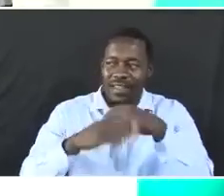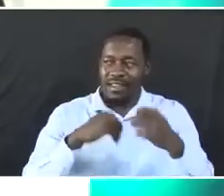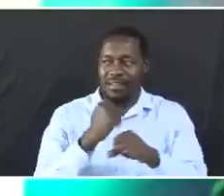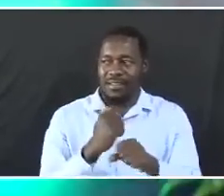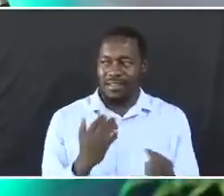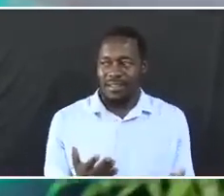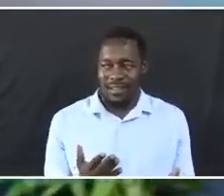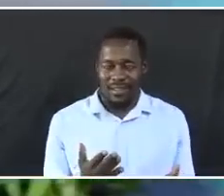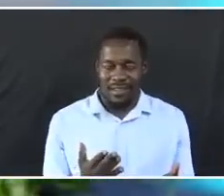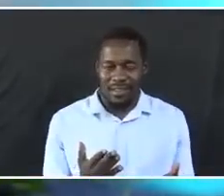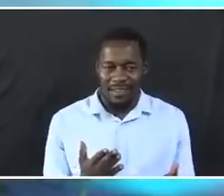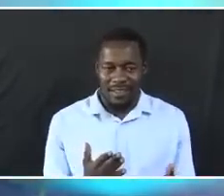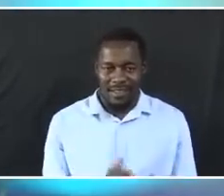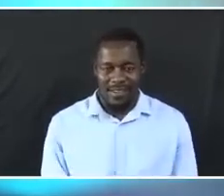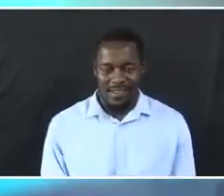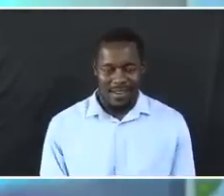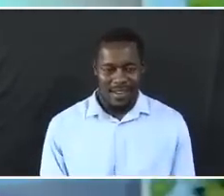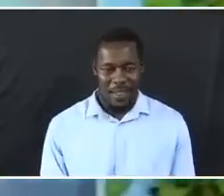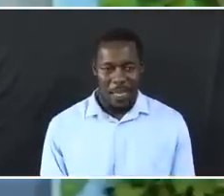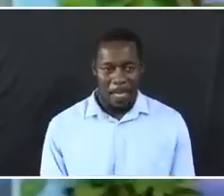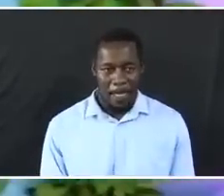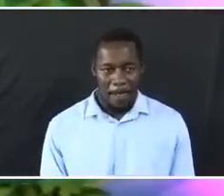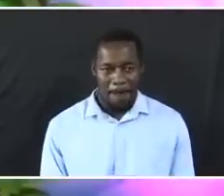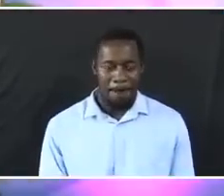My opinion,